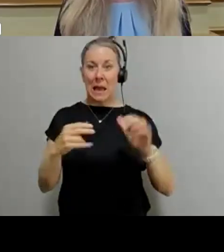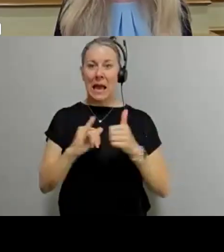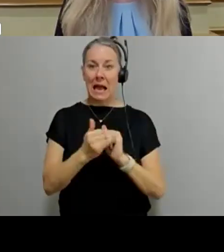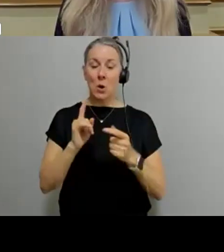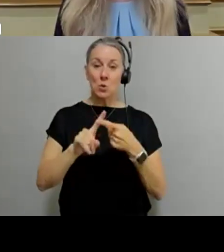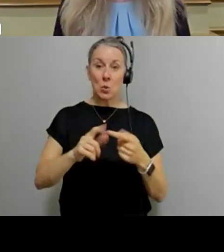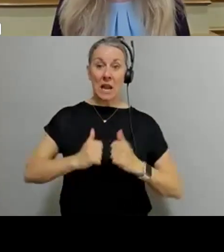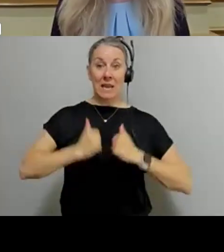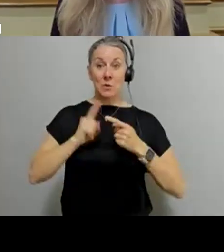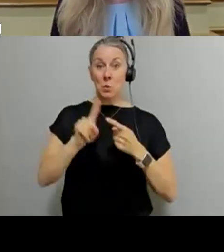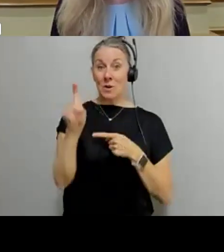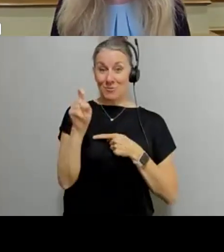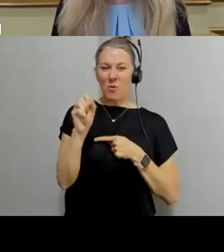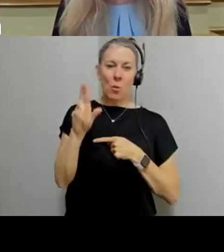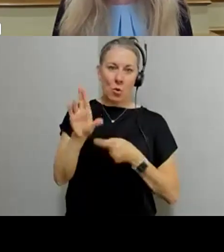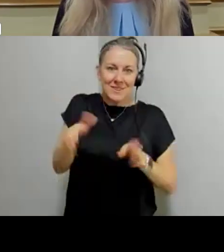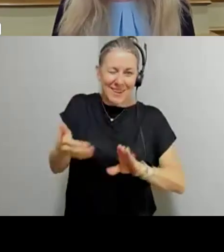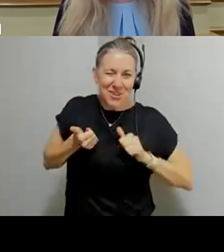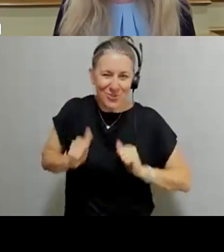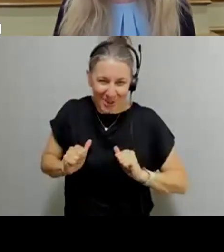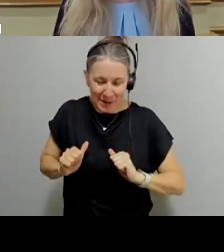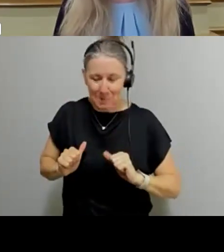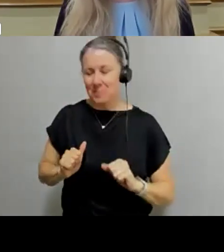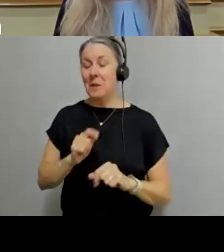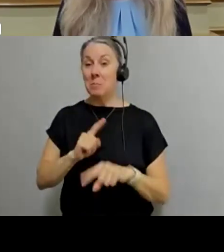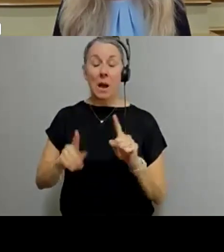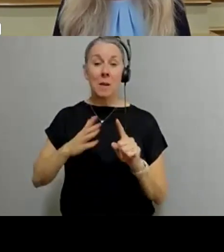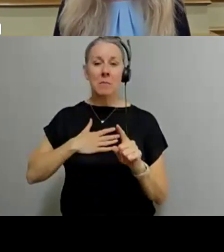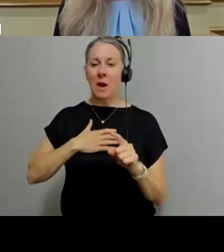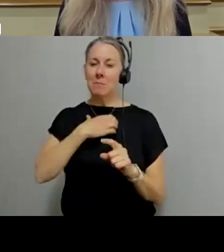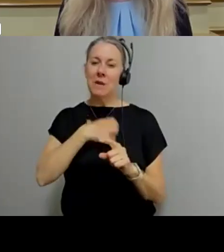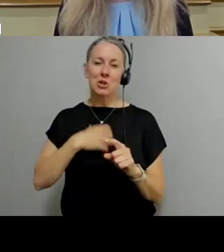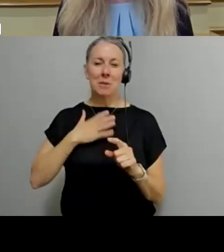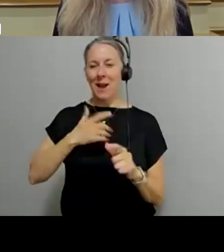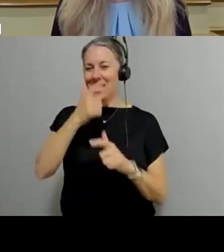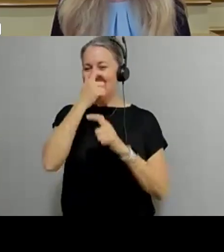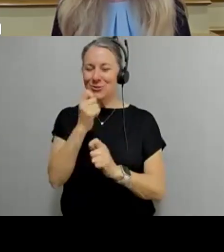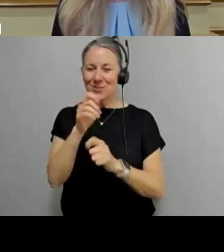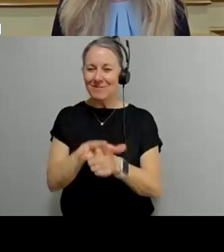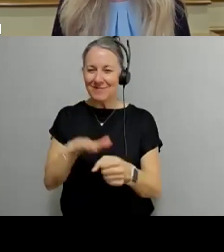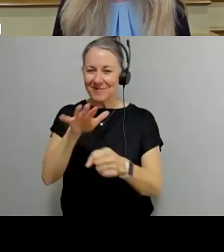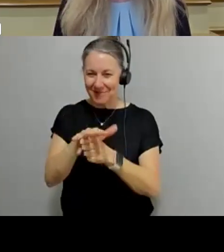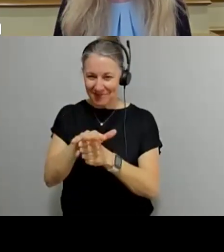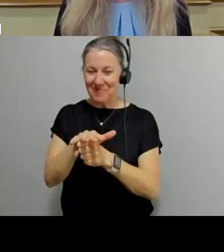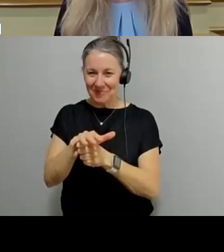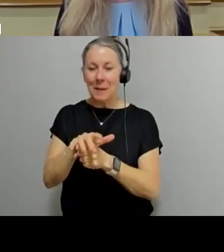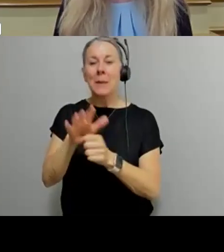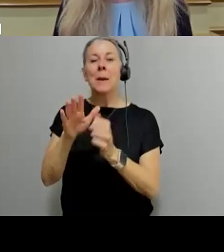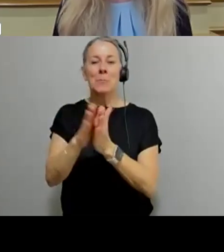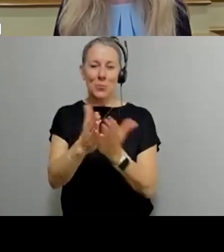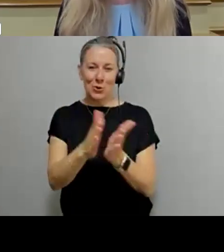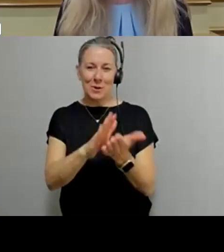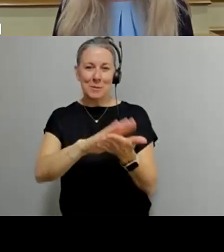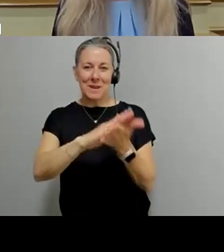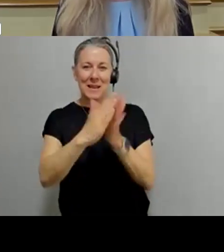so much time thinking about during those years is what ended up becoming a book. And it's my book called The Astonishing Lives of